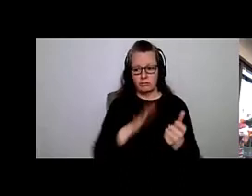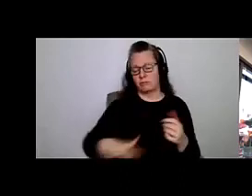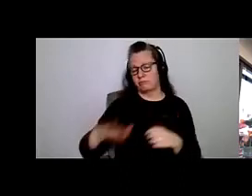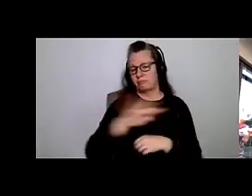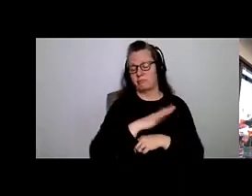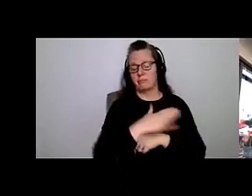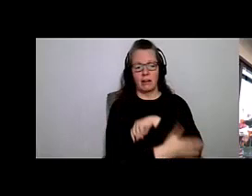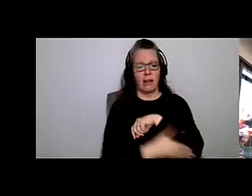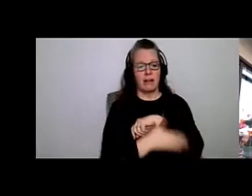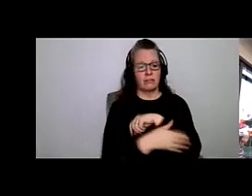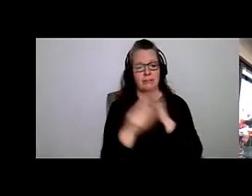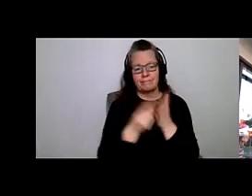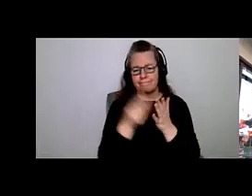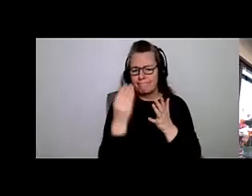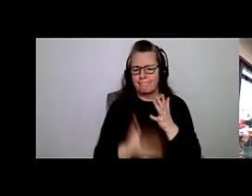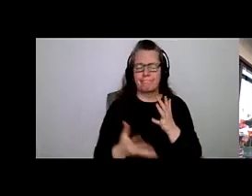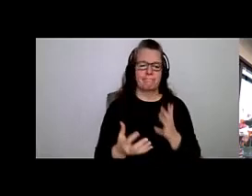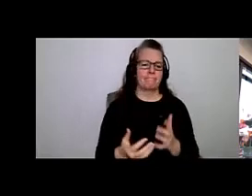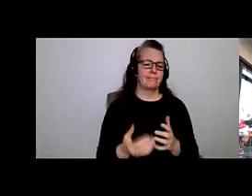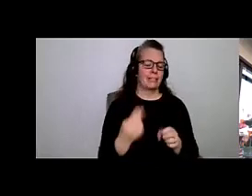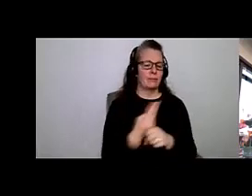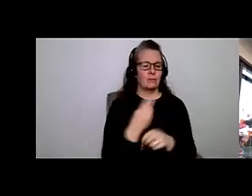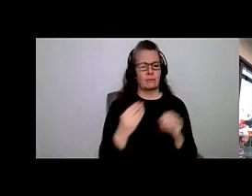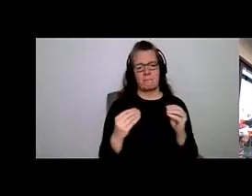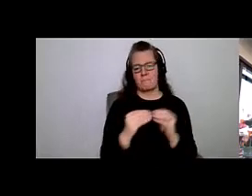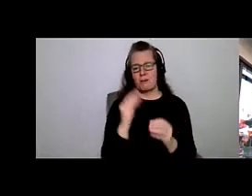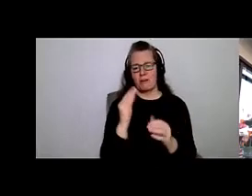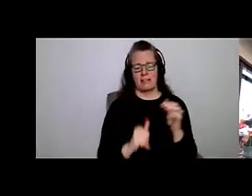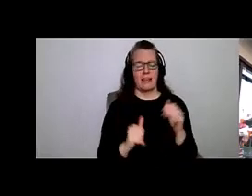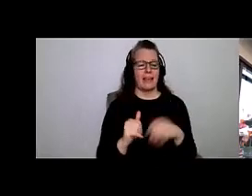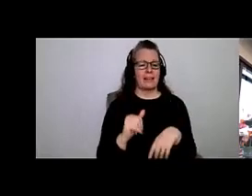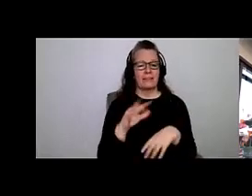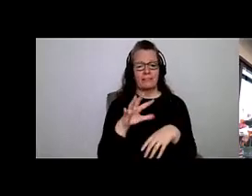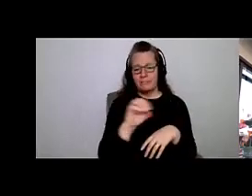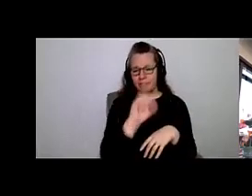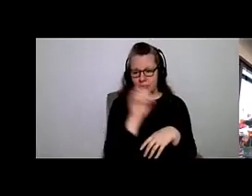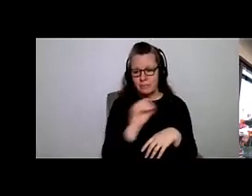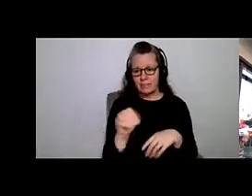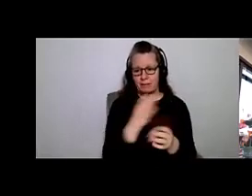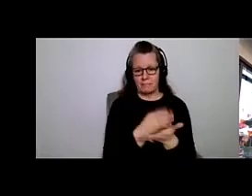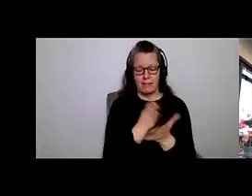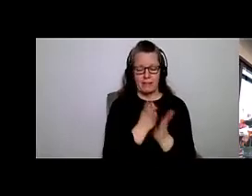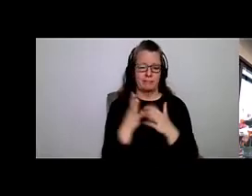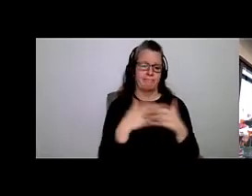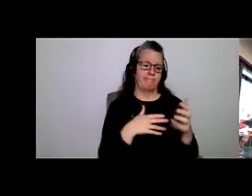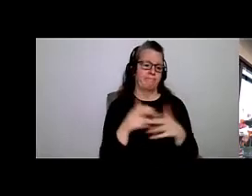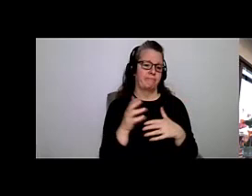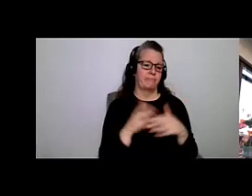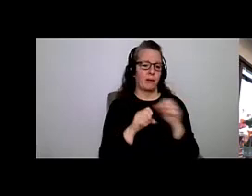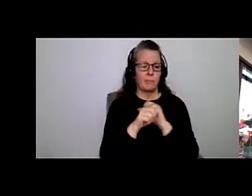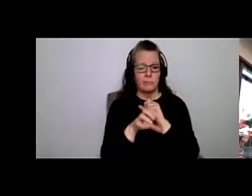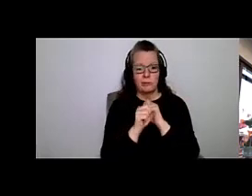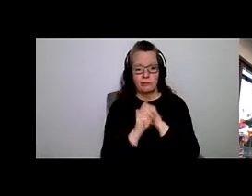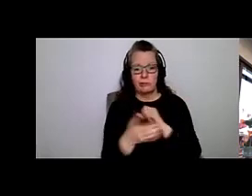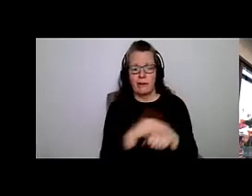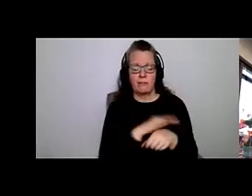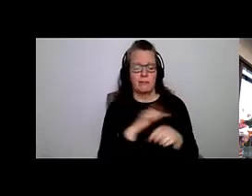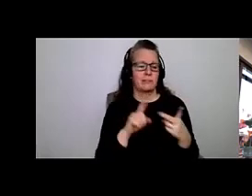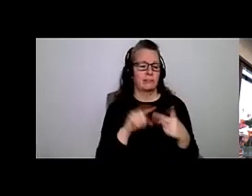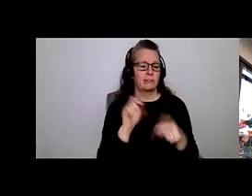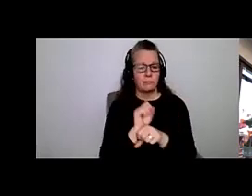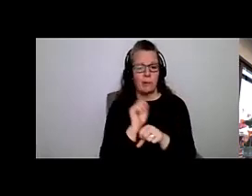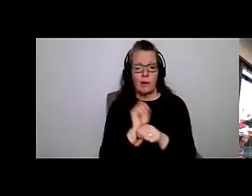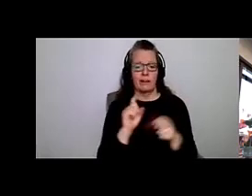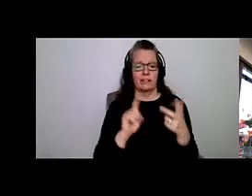expensive, they're consuming more than 50% of budgets. And whether you're talking about commercial coverage and employer HCPF